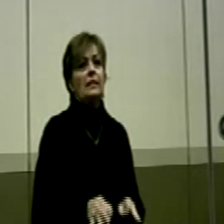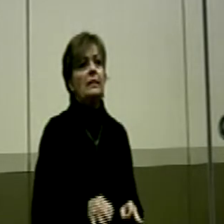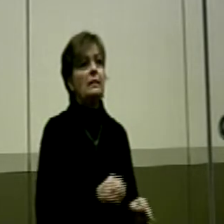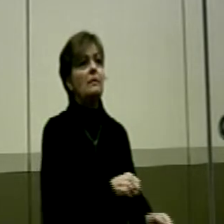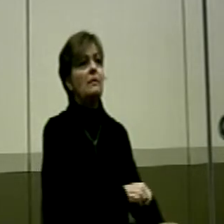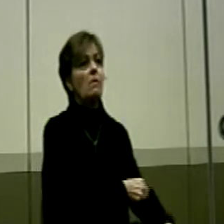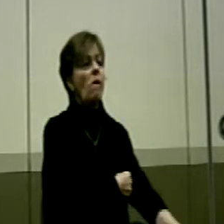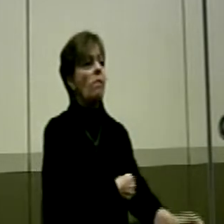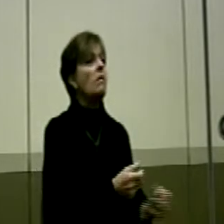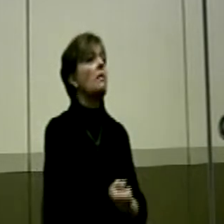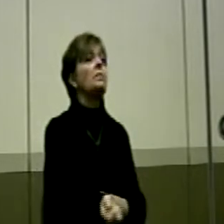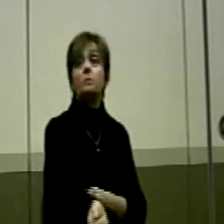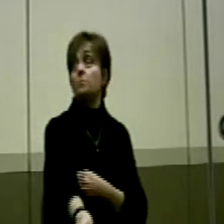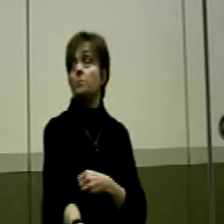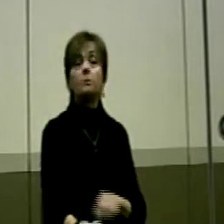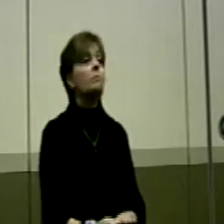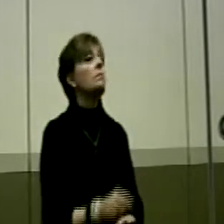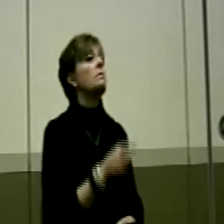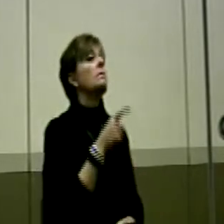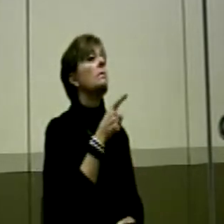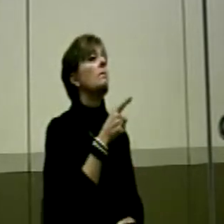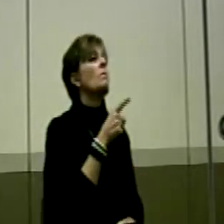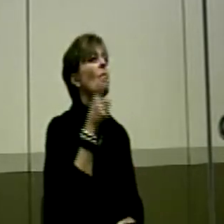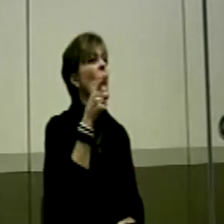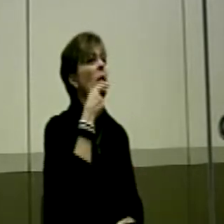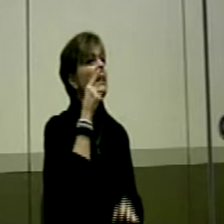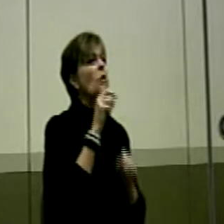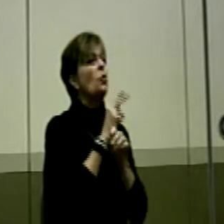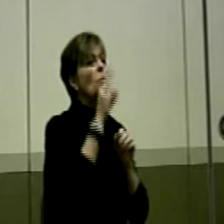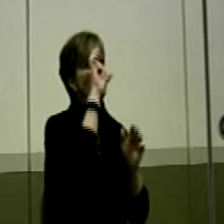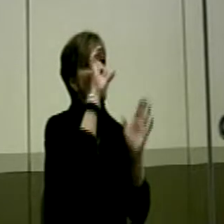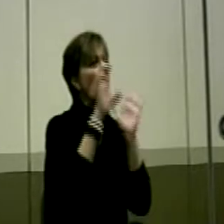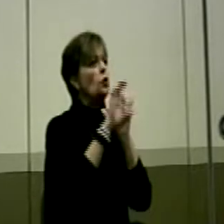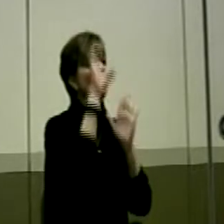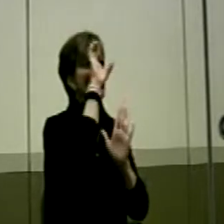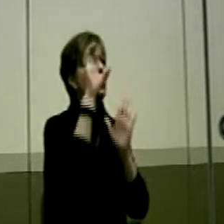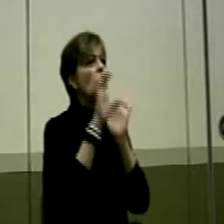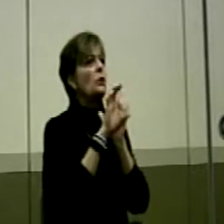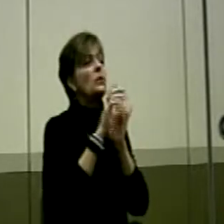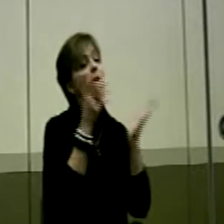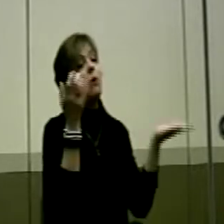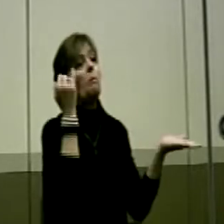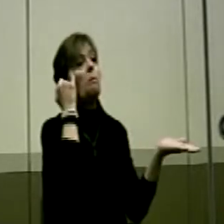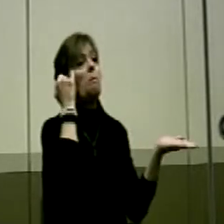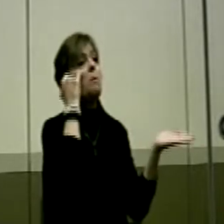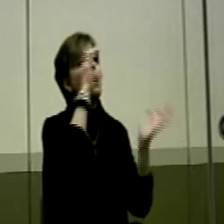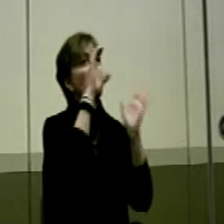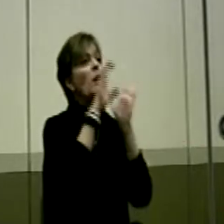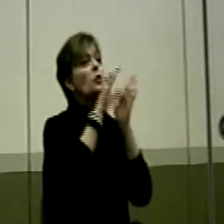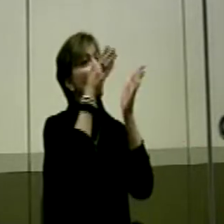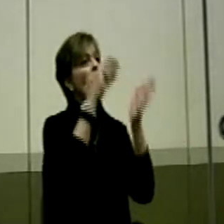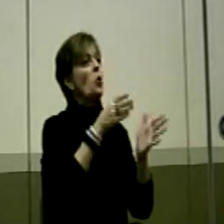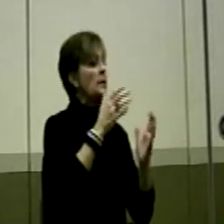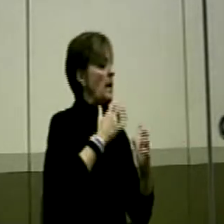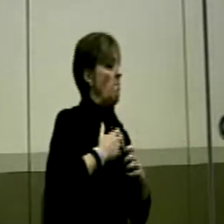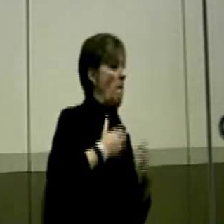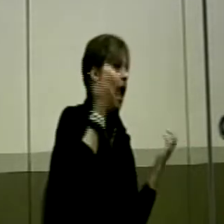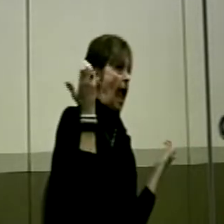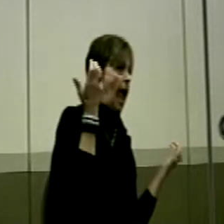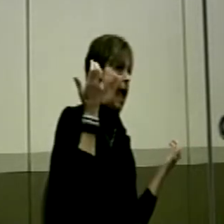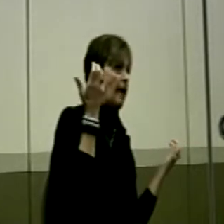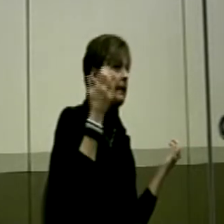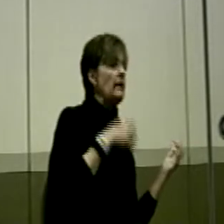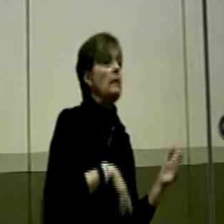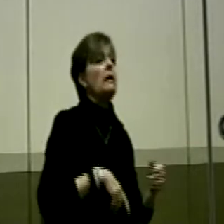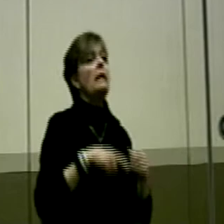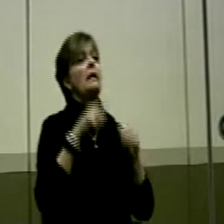schedule. And the original social story did have that. Yeah, it just didn't have it up on the, But yeah, that's good. Yeah, that's a must-have, to have the picture describing.